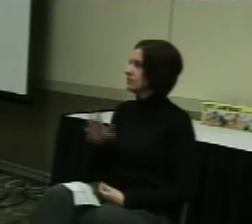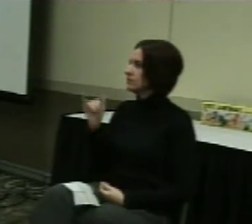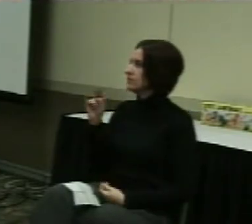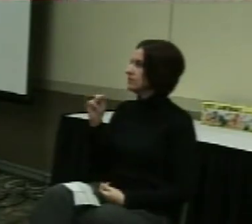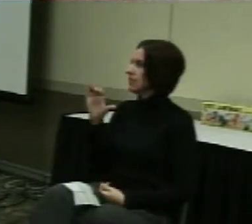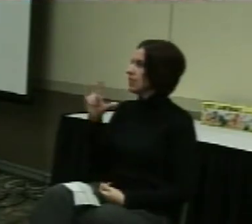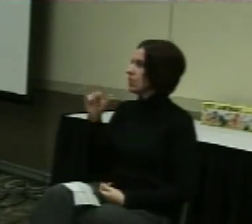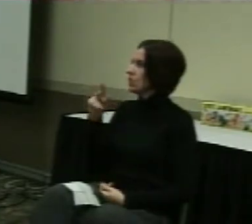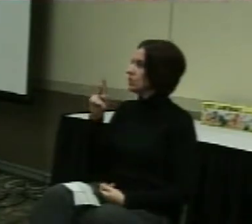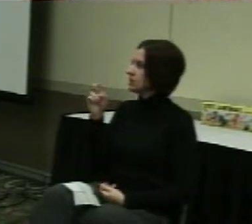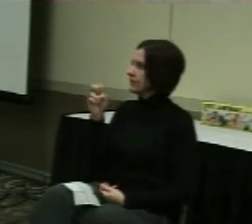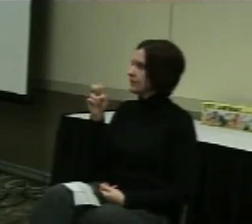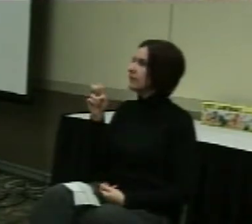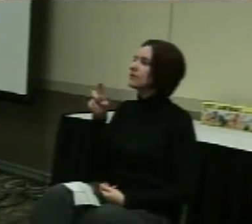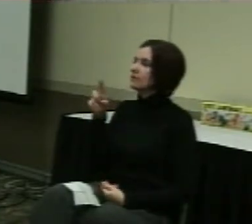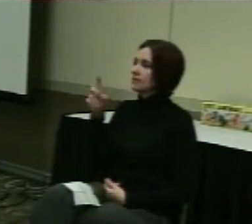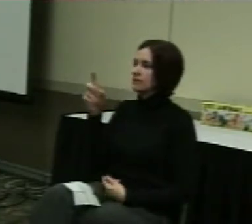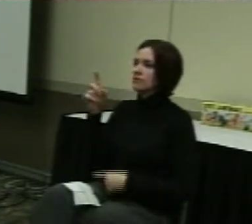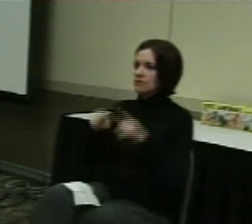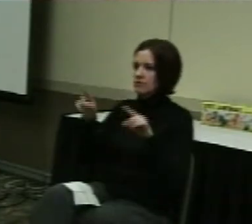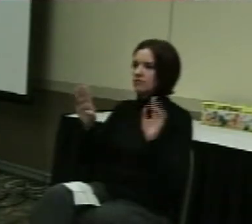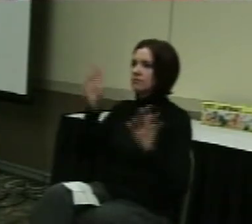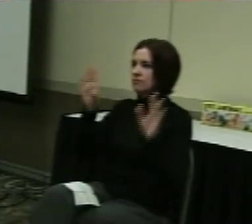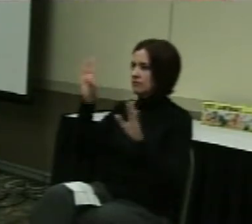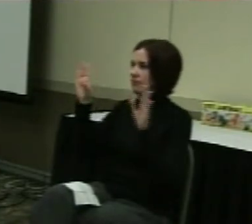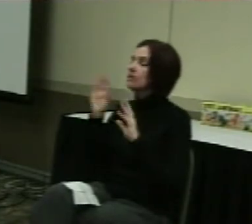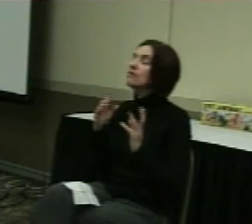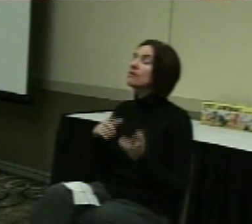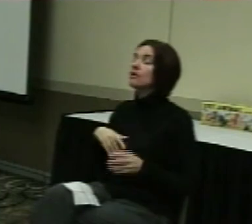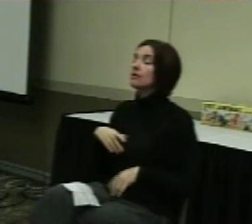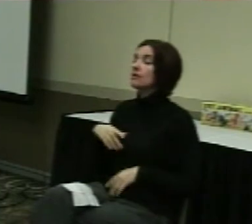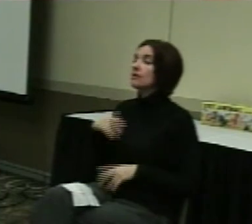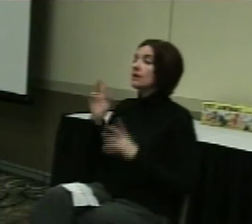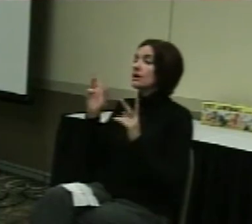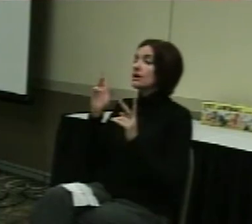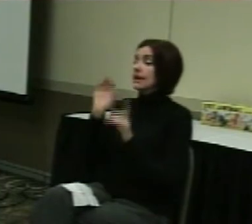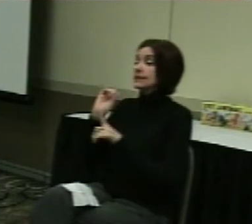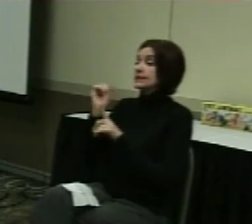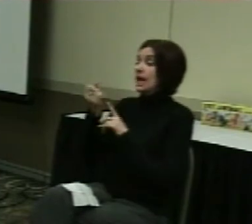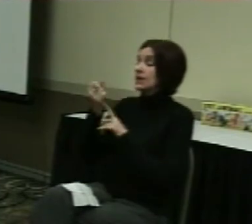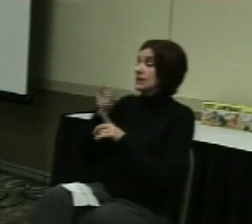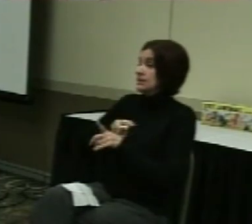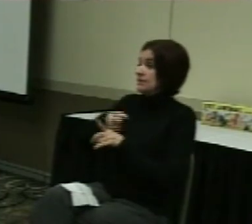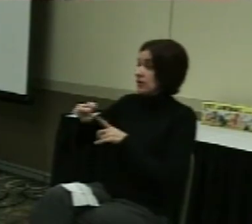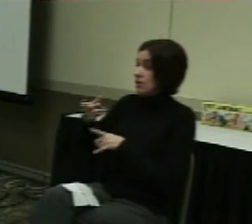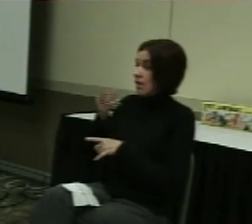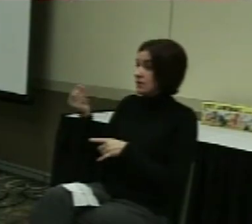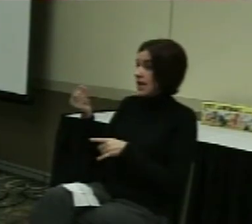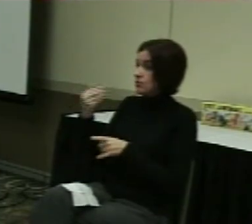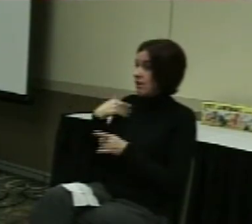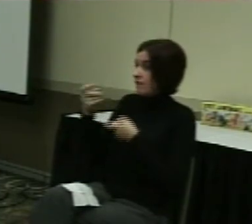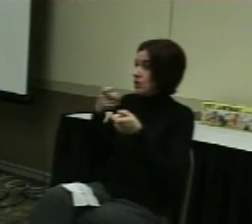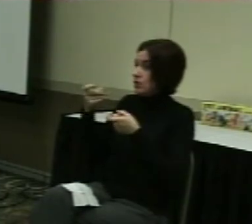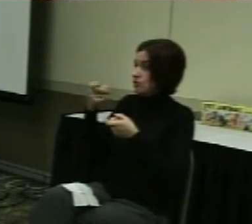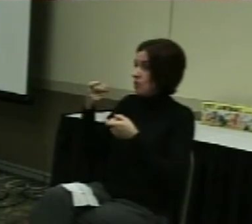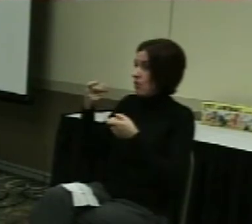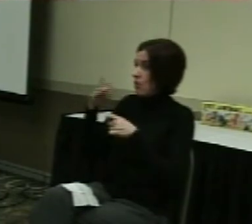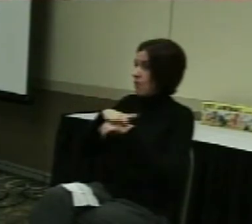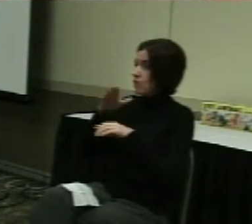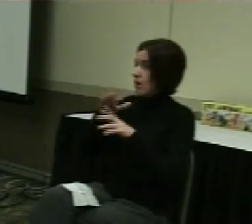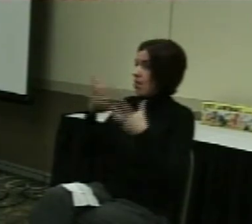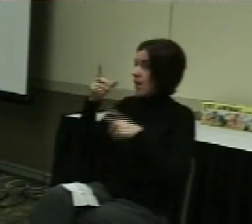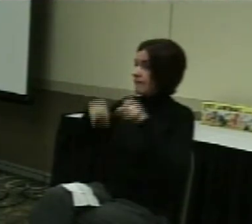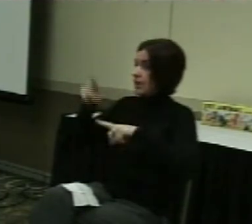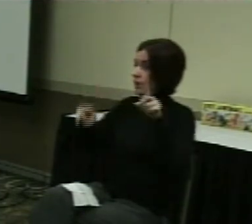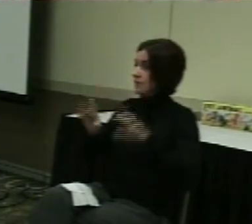A good share of you. Those of you in settings that are specialized and you have control over lots of the variables, raise your